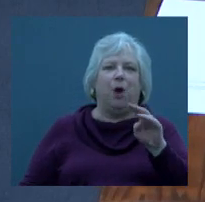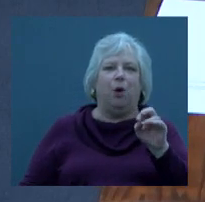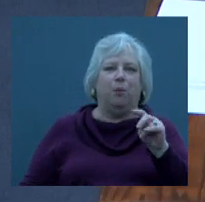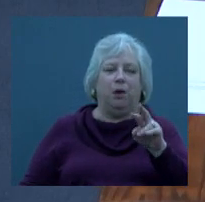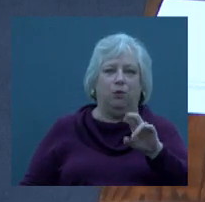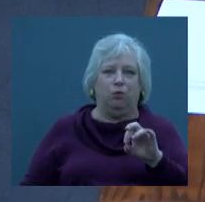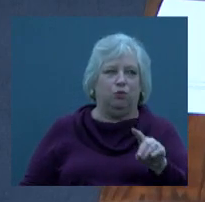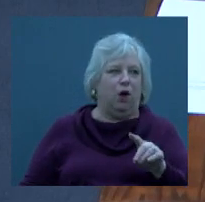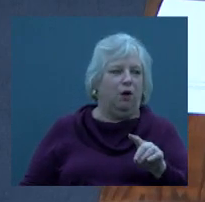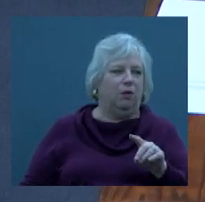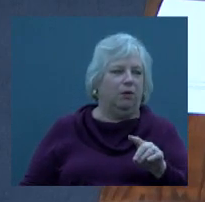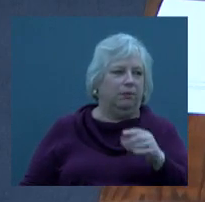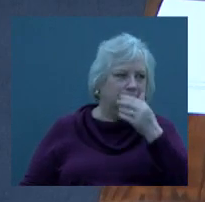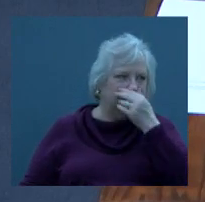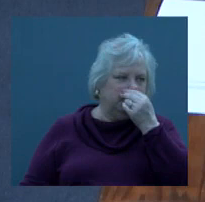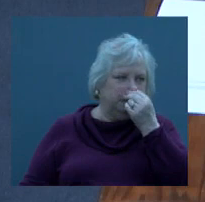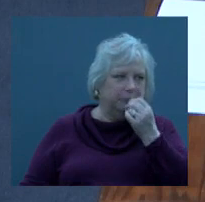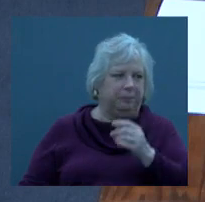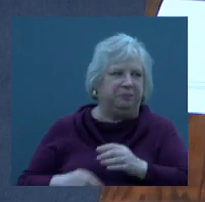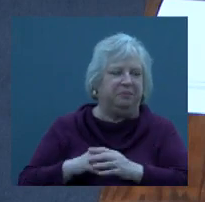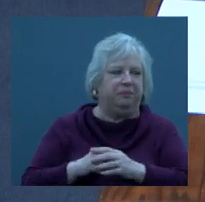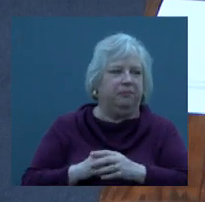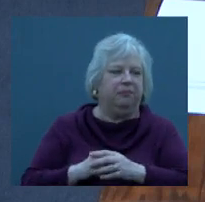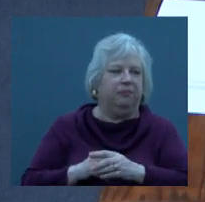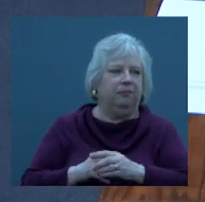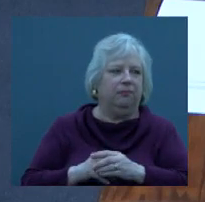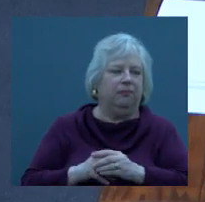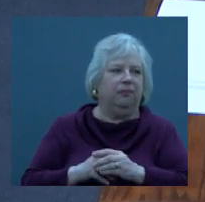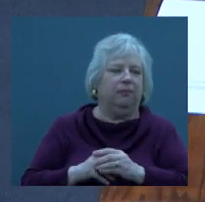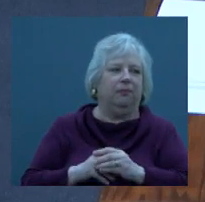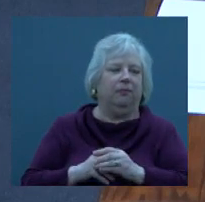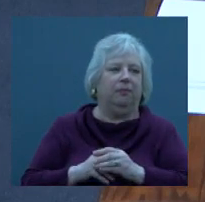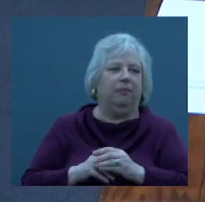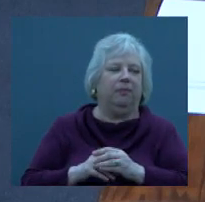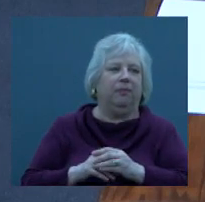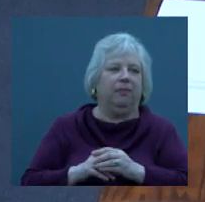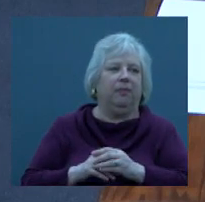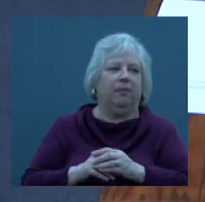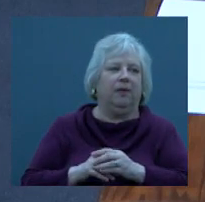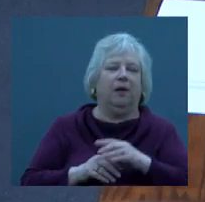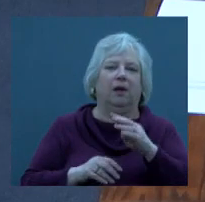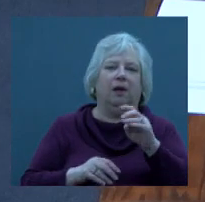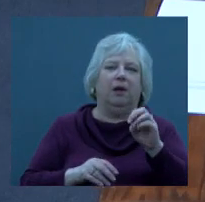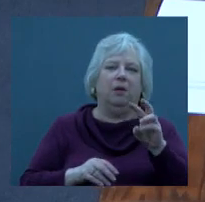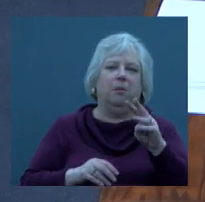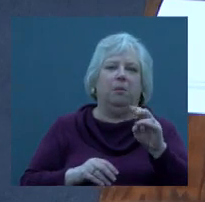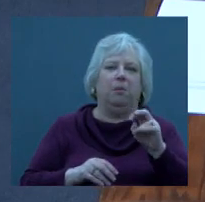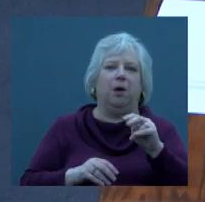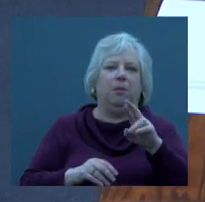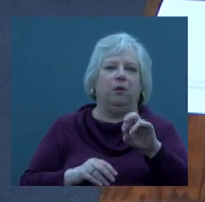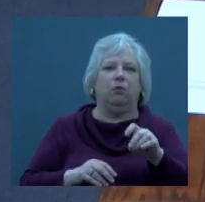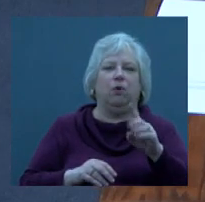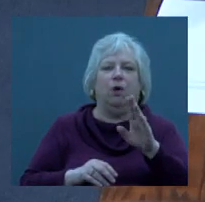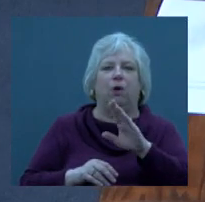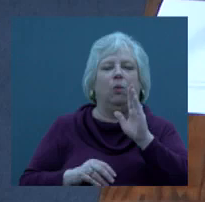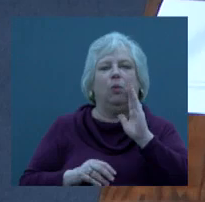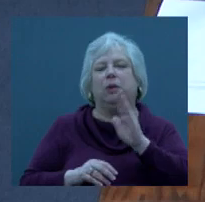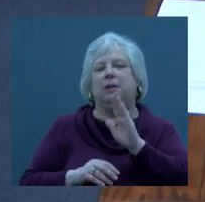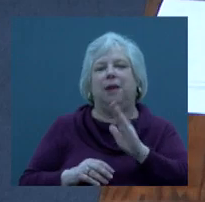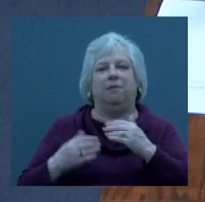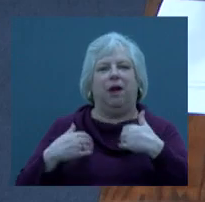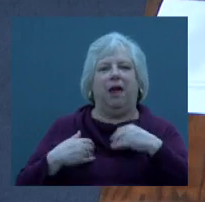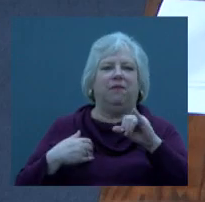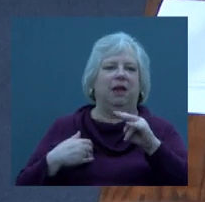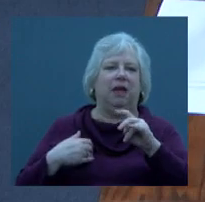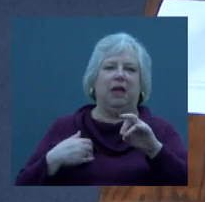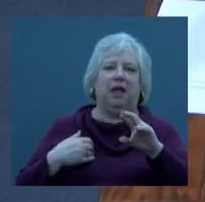and this is the board brought this up when the Mayor Stodla was there. Bowman Road will never have the infrastructure